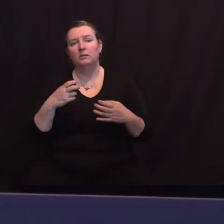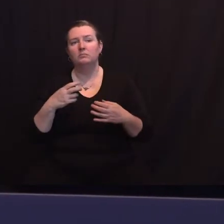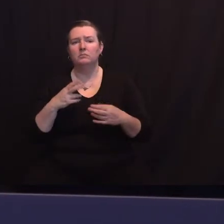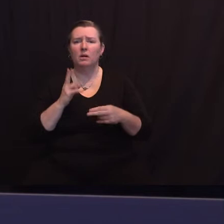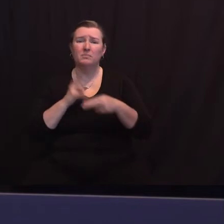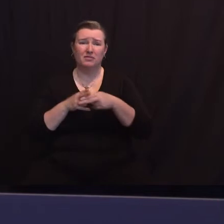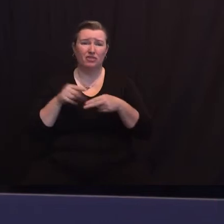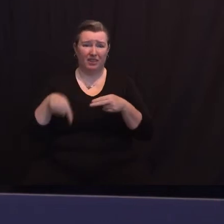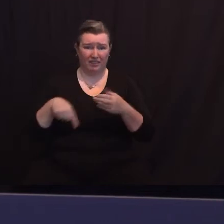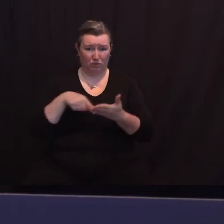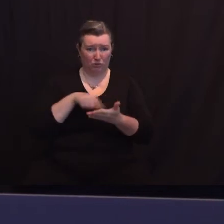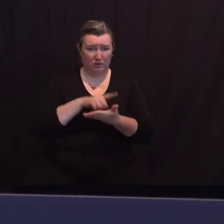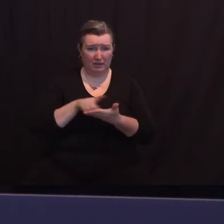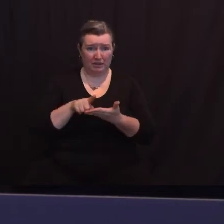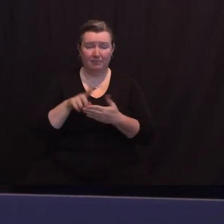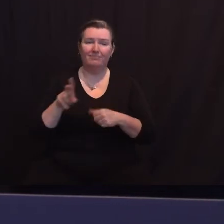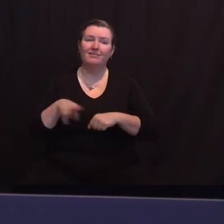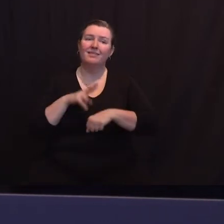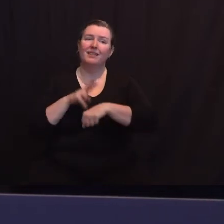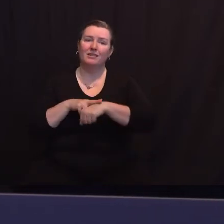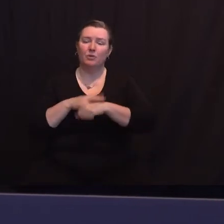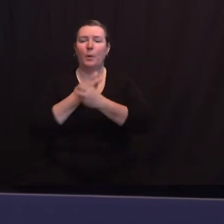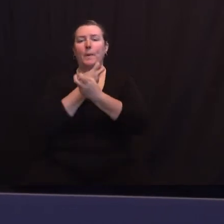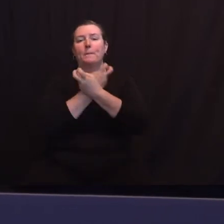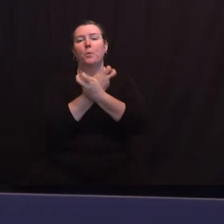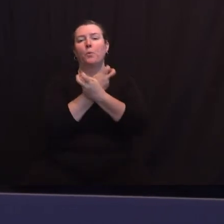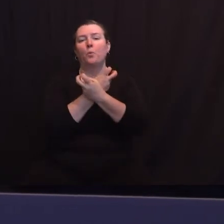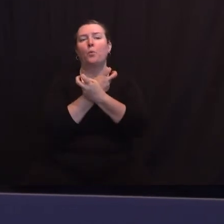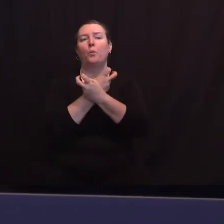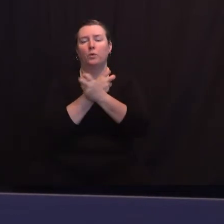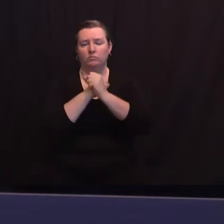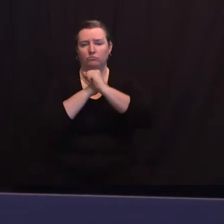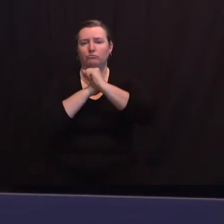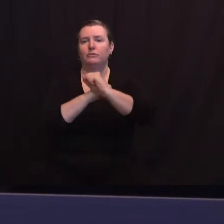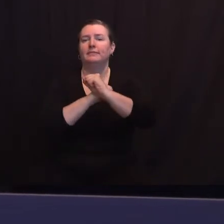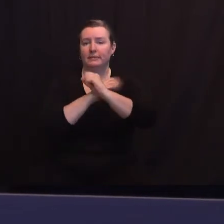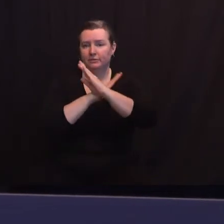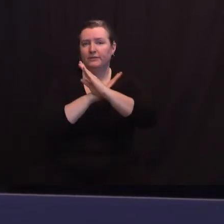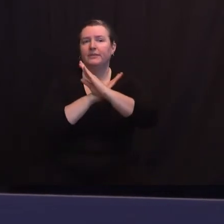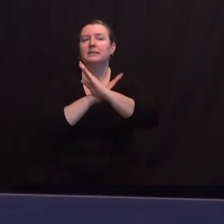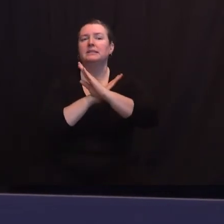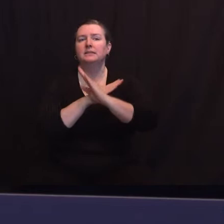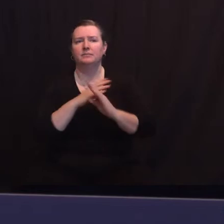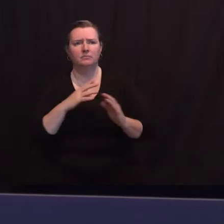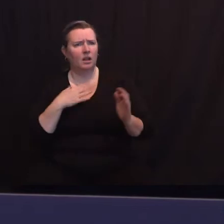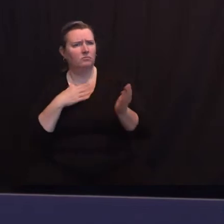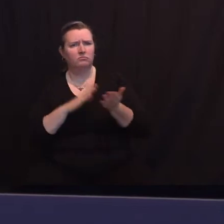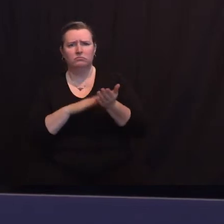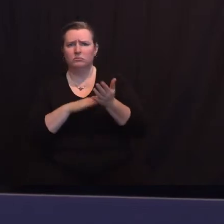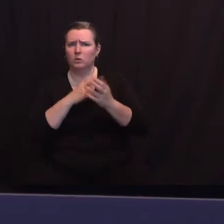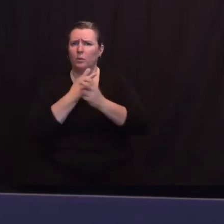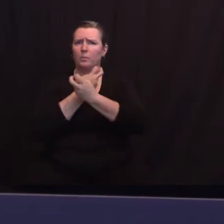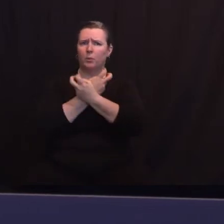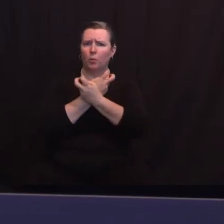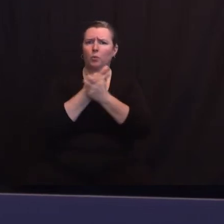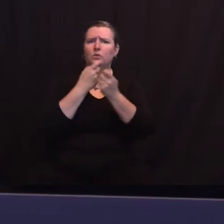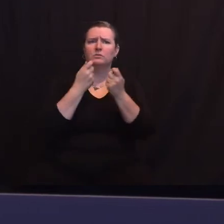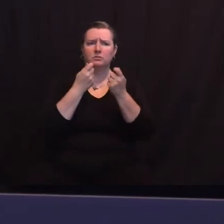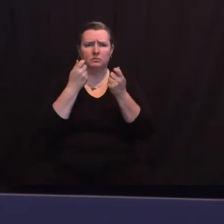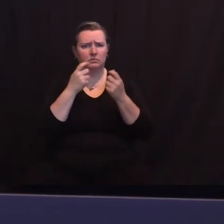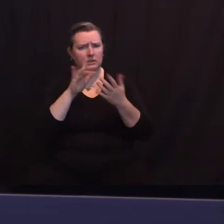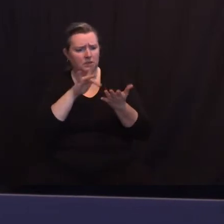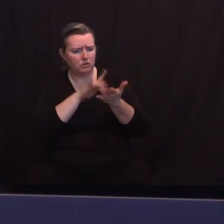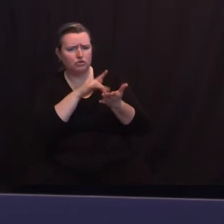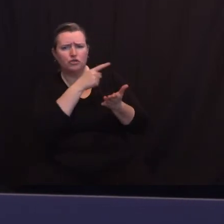National Poison Prevention Week, and I want to acknowledge the excellent work of New Jersey's Poison Control Center to raise the awareness of